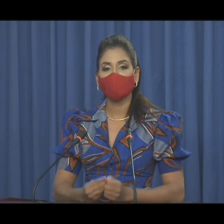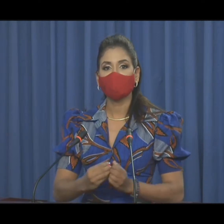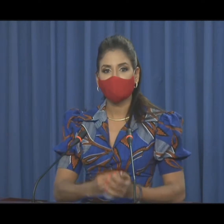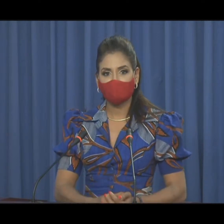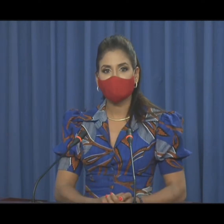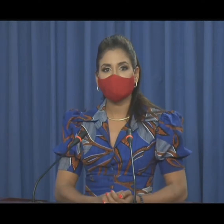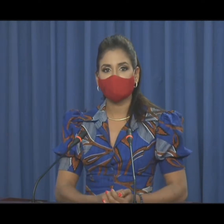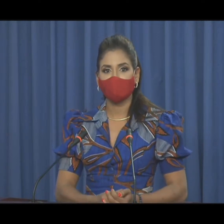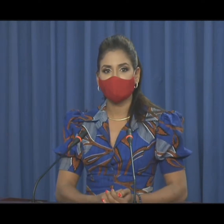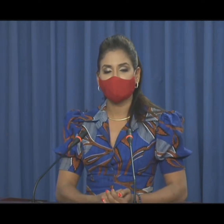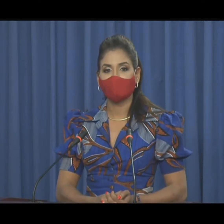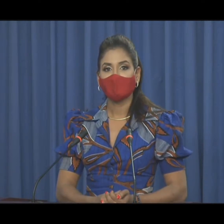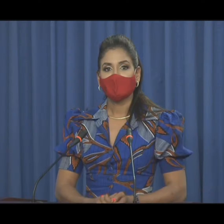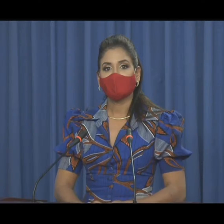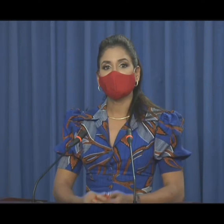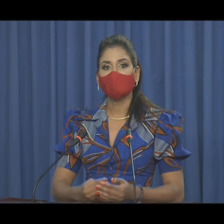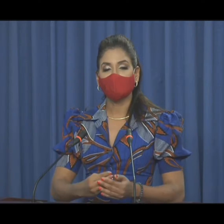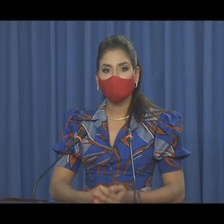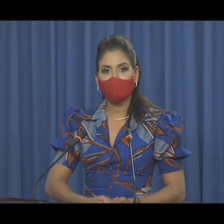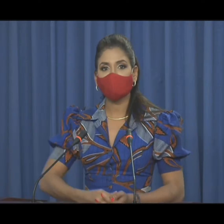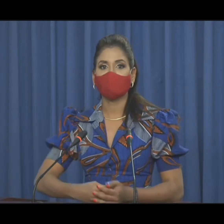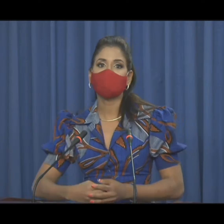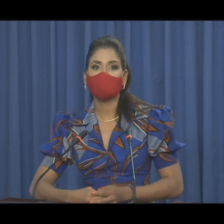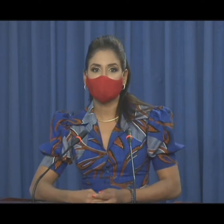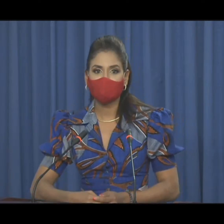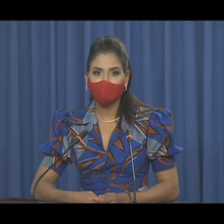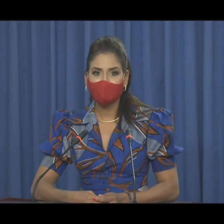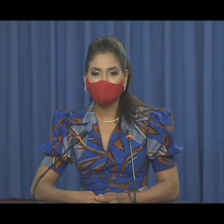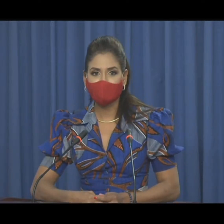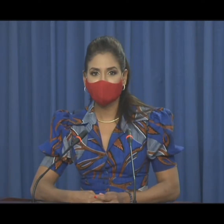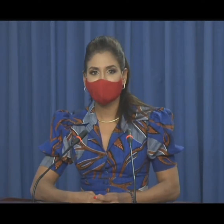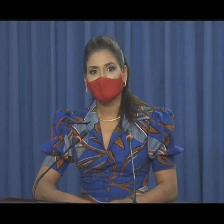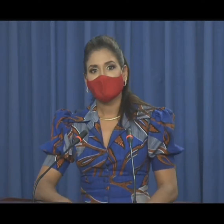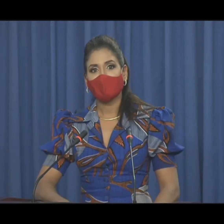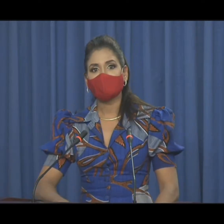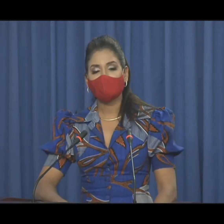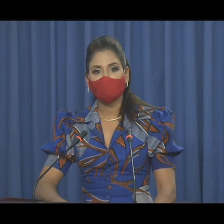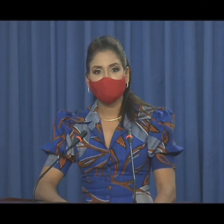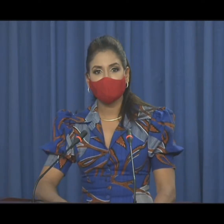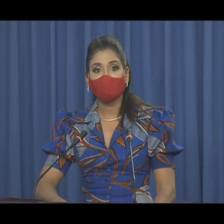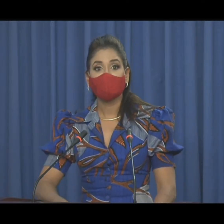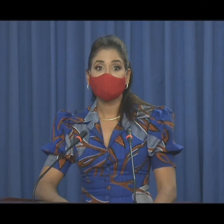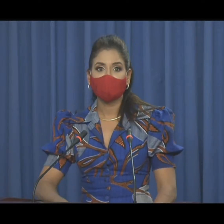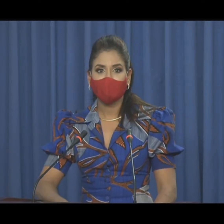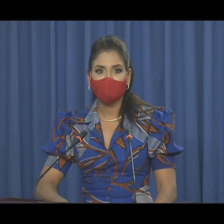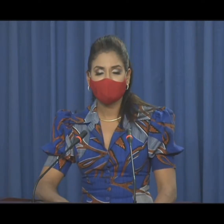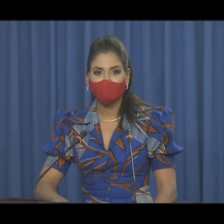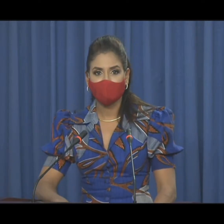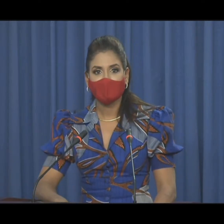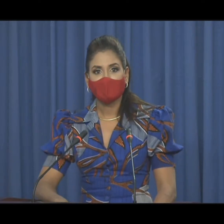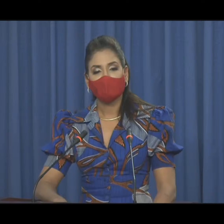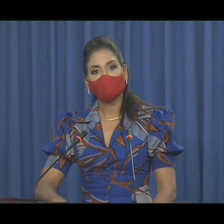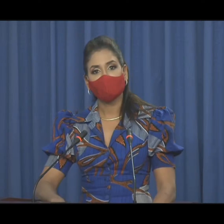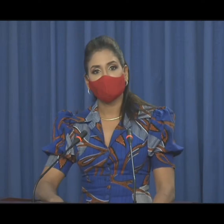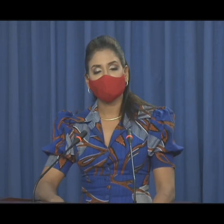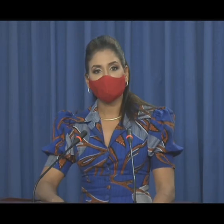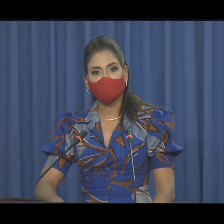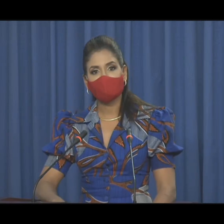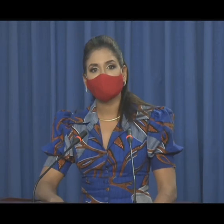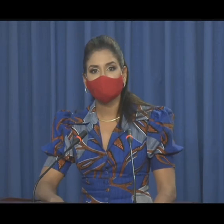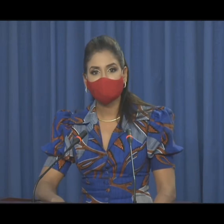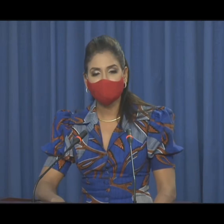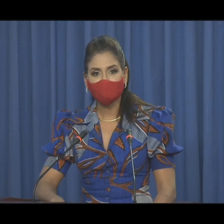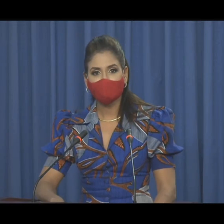more positive situation and a reassuring circumstances as compared to last year, between